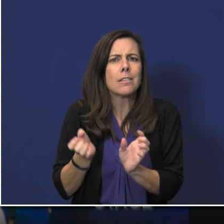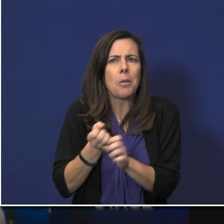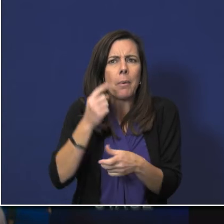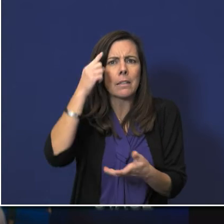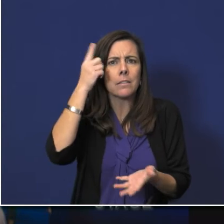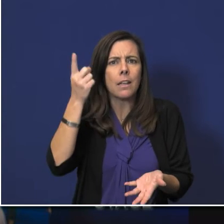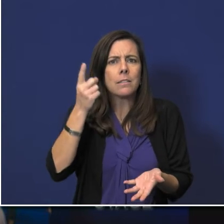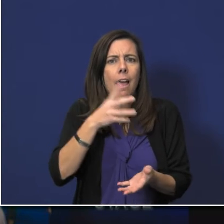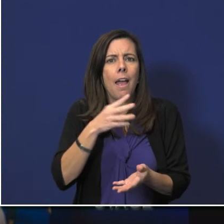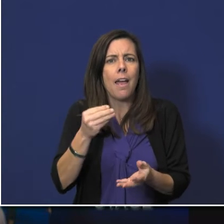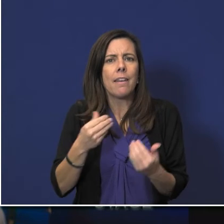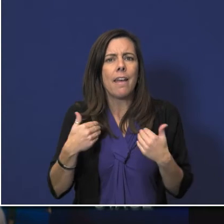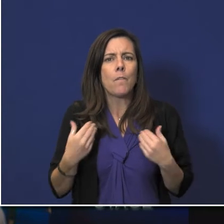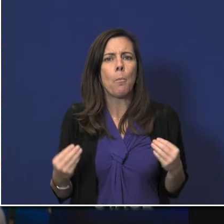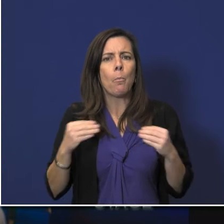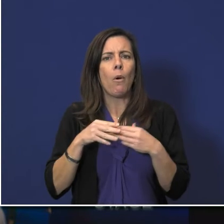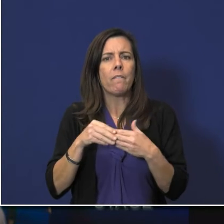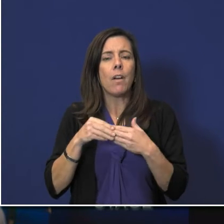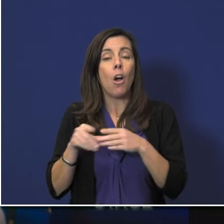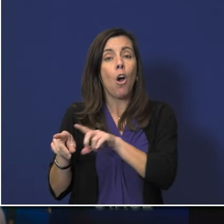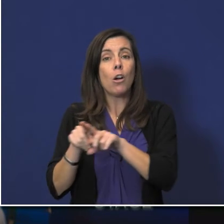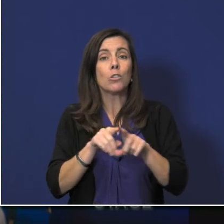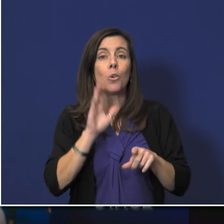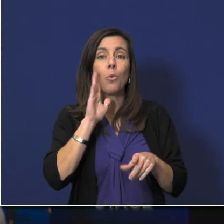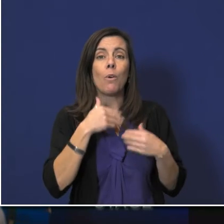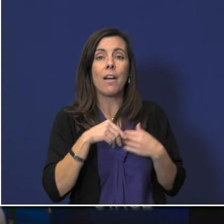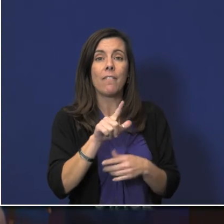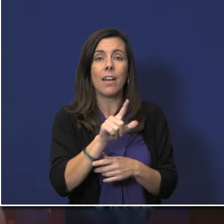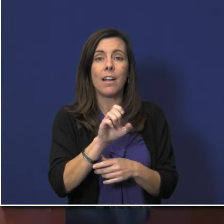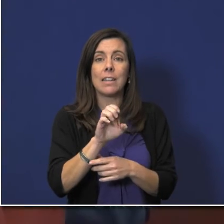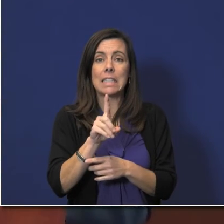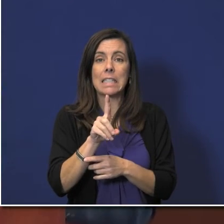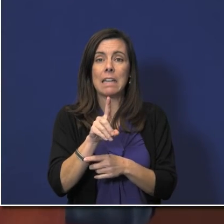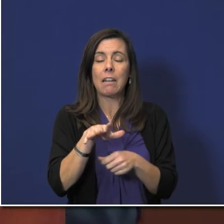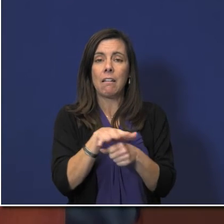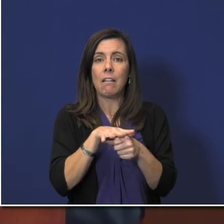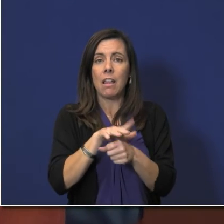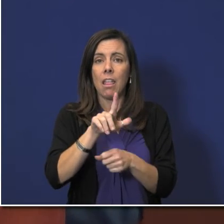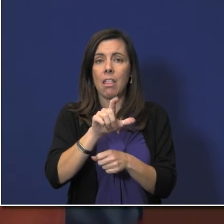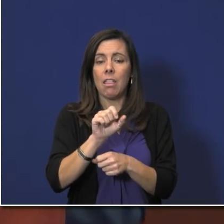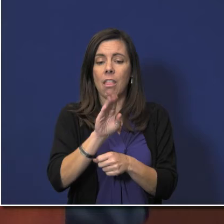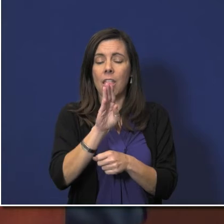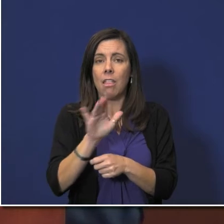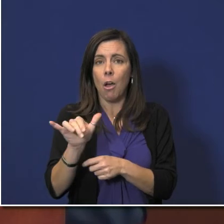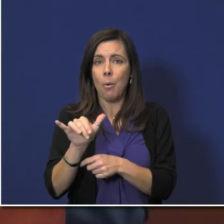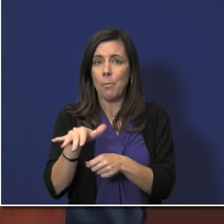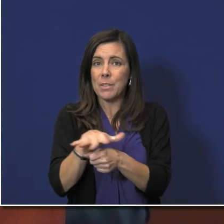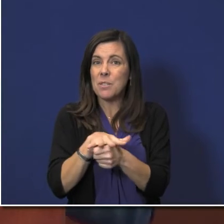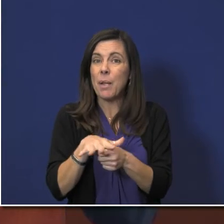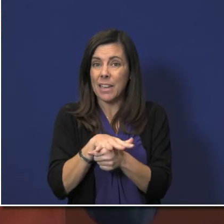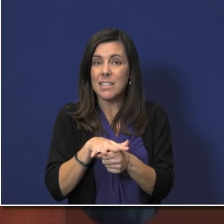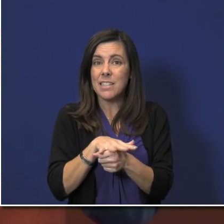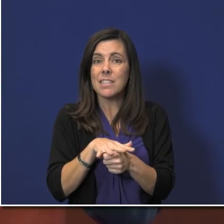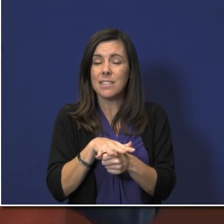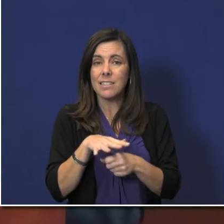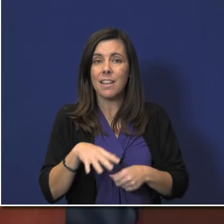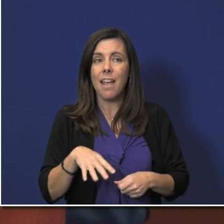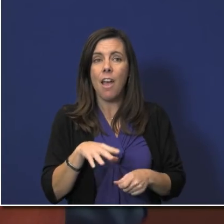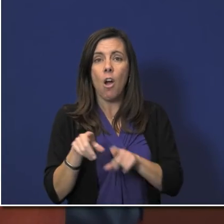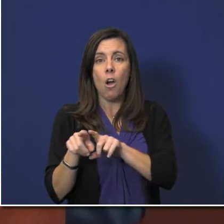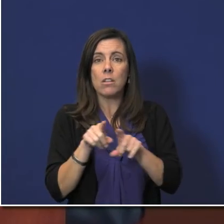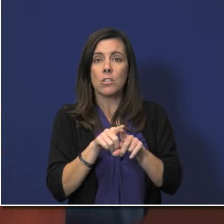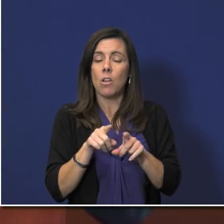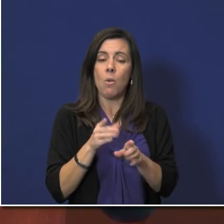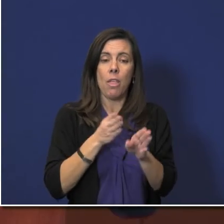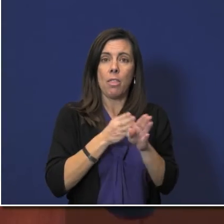us with flexibility. We'll also have LEDs out in the lobby space and in some of the pre-function areas, as well as the main